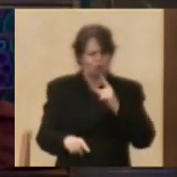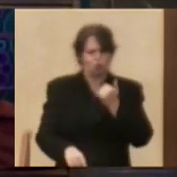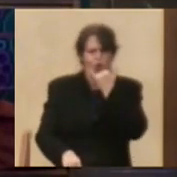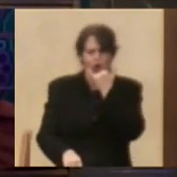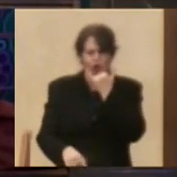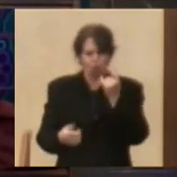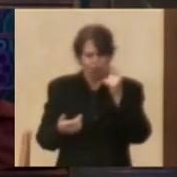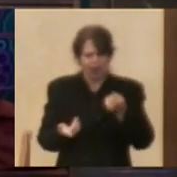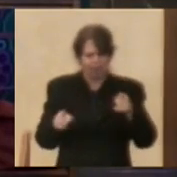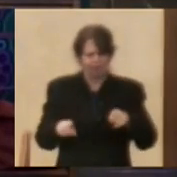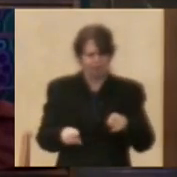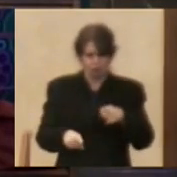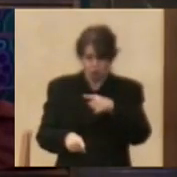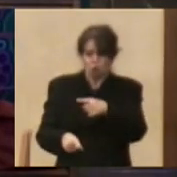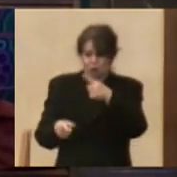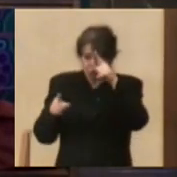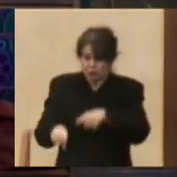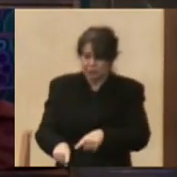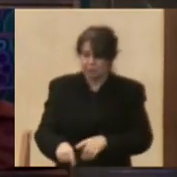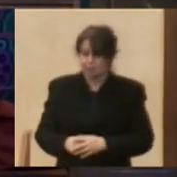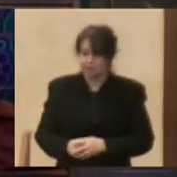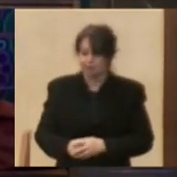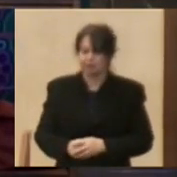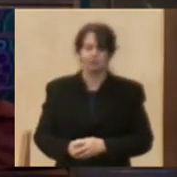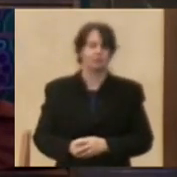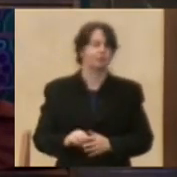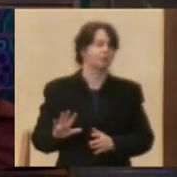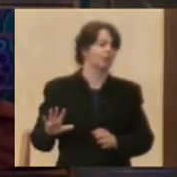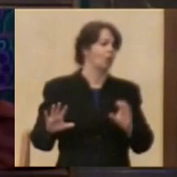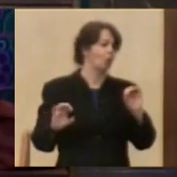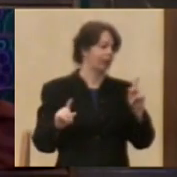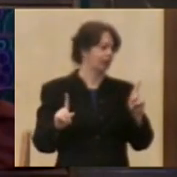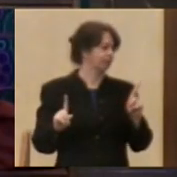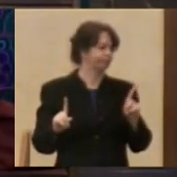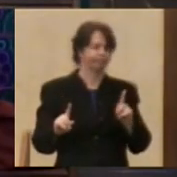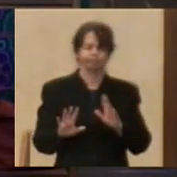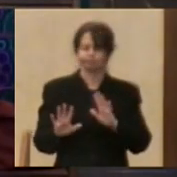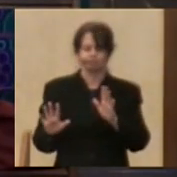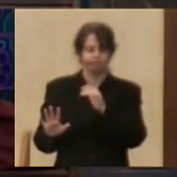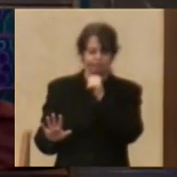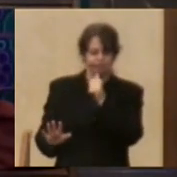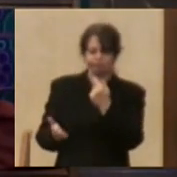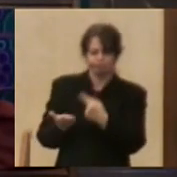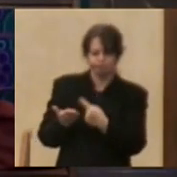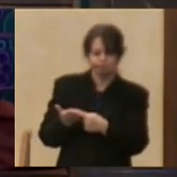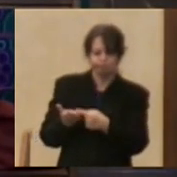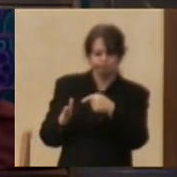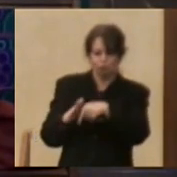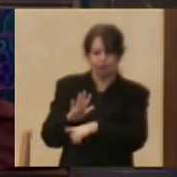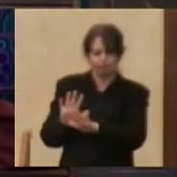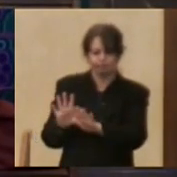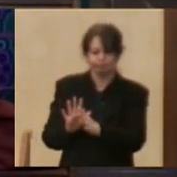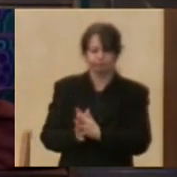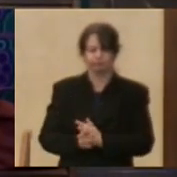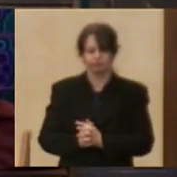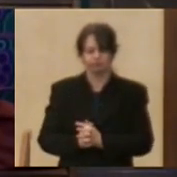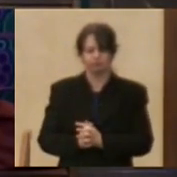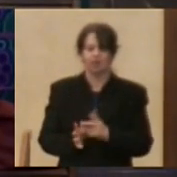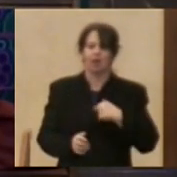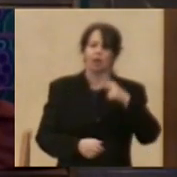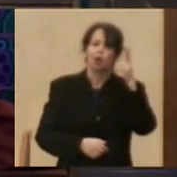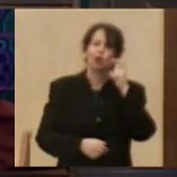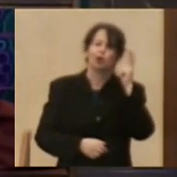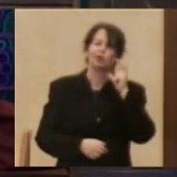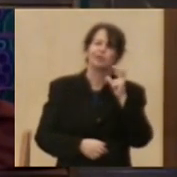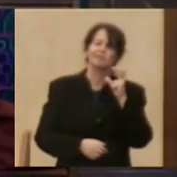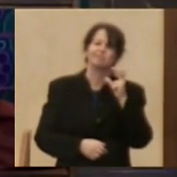what happened? Don't you agree? Okay, we won't go there. We won't get into it again. I just heard that today, and I thought, you know,